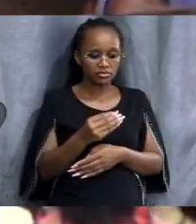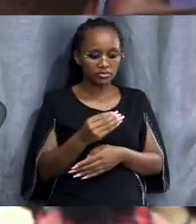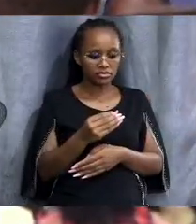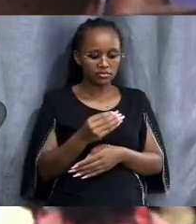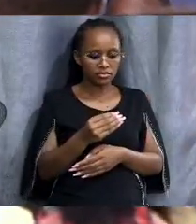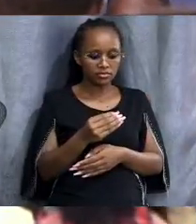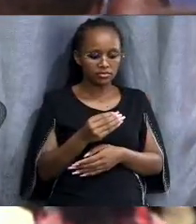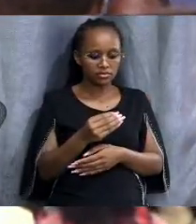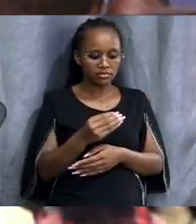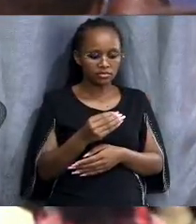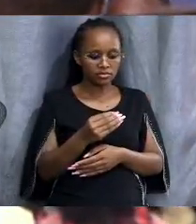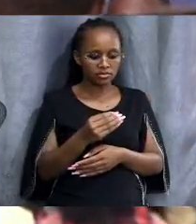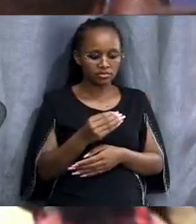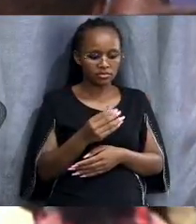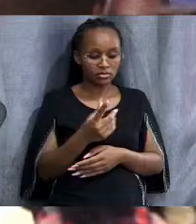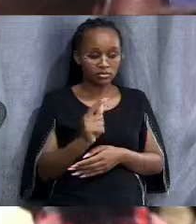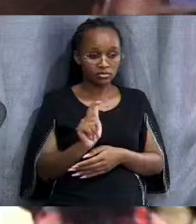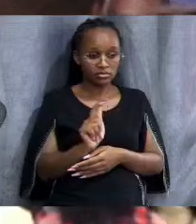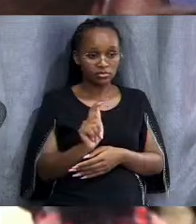during the